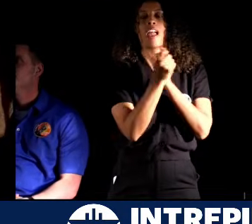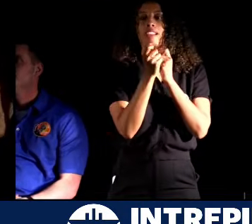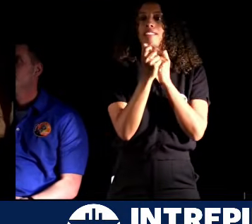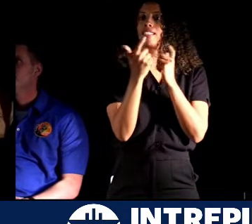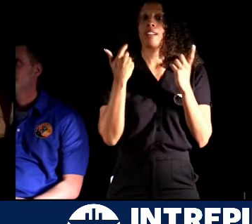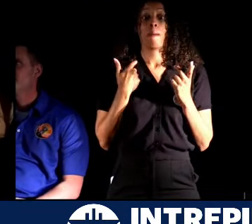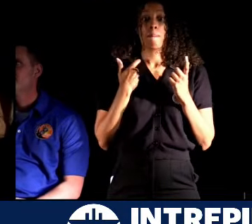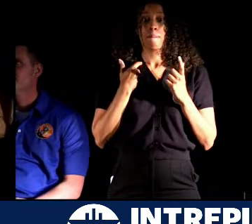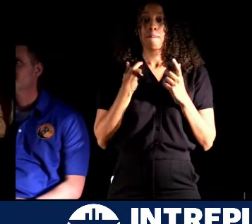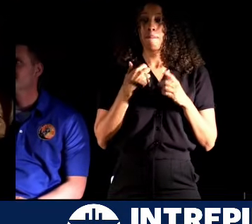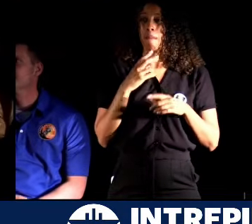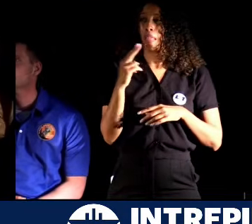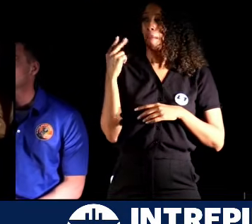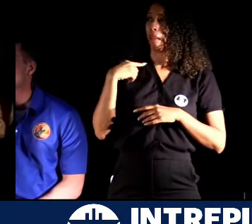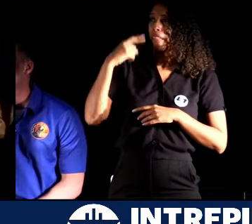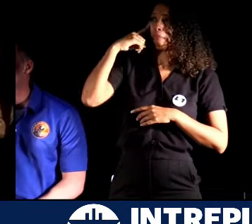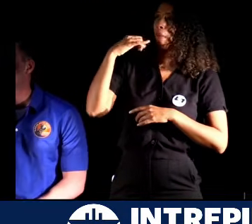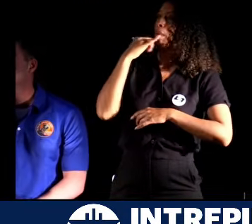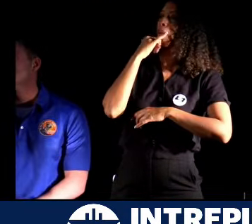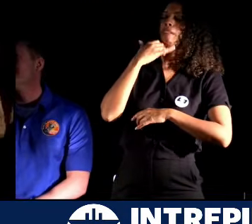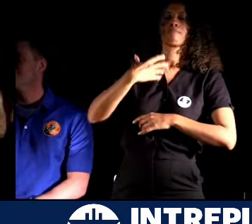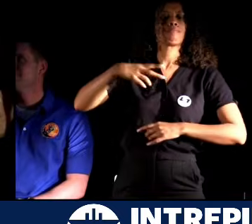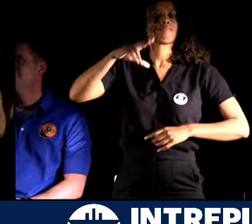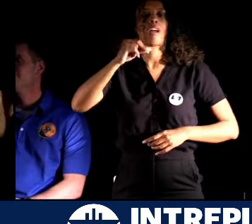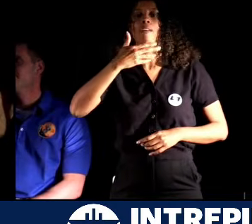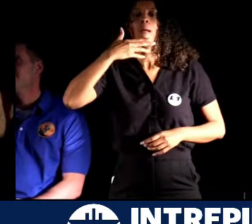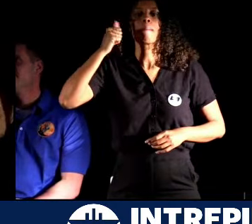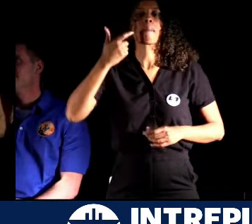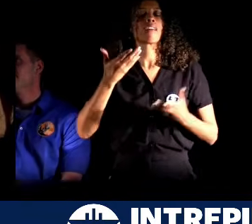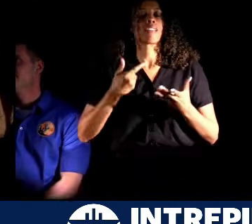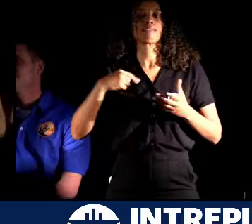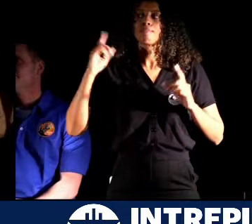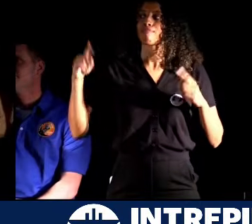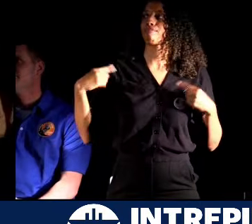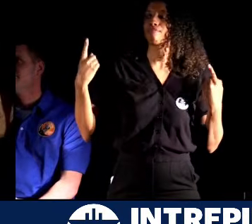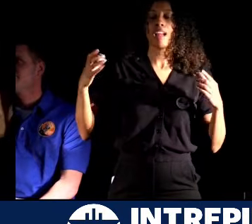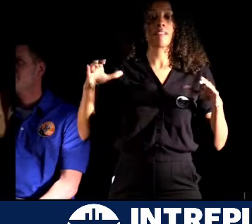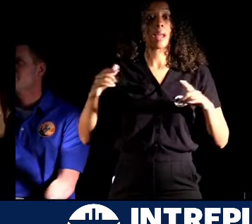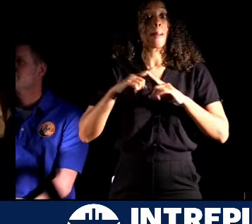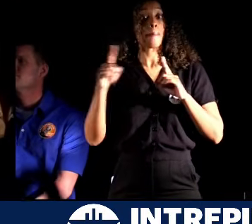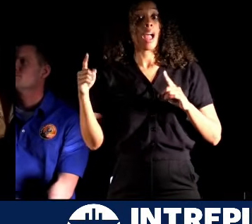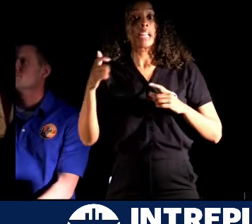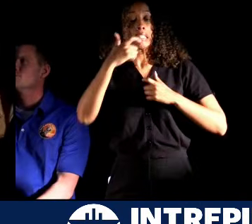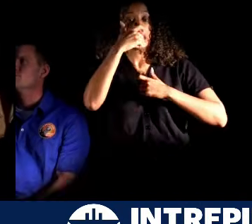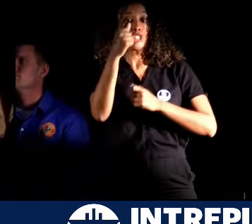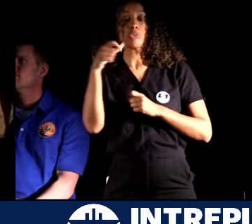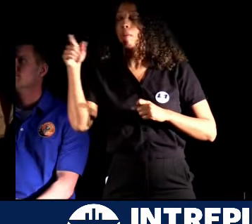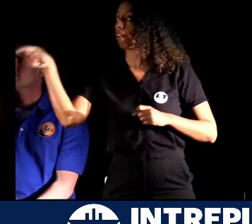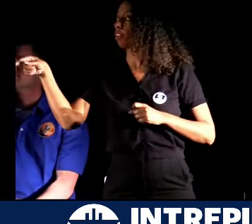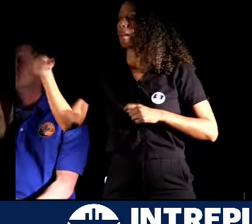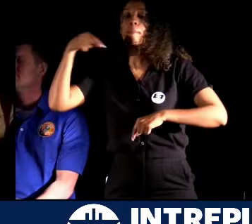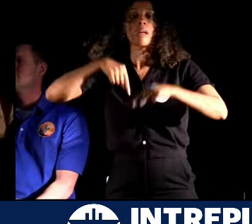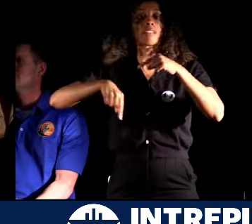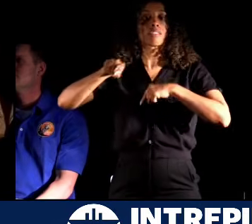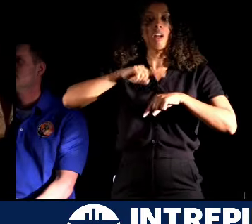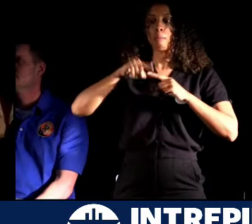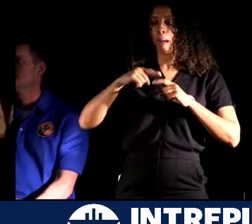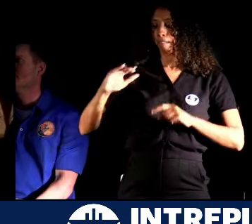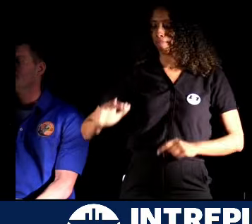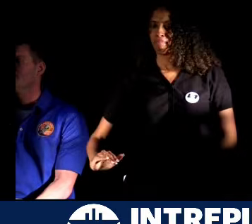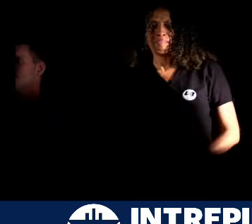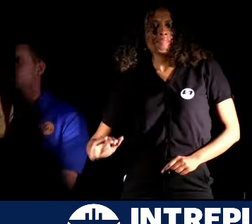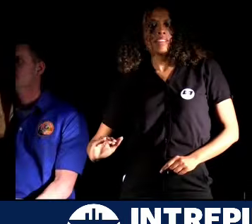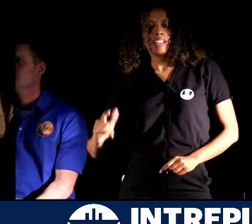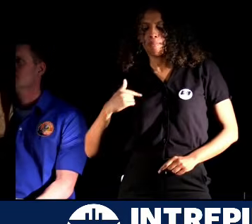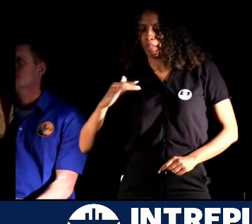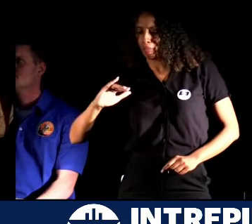it? No. This is probably the best thing I ever done. But my interest in space dates back to when I was really a kid. I was a